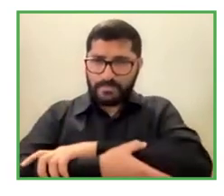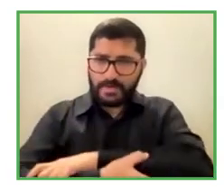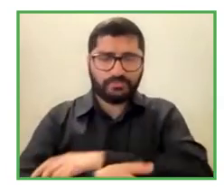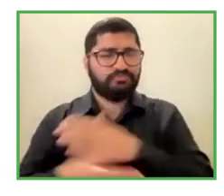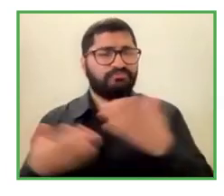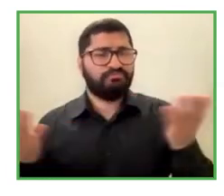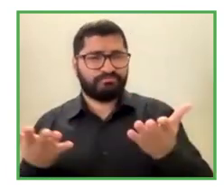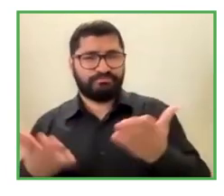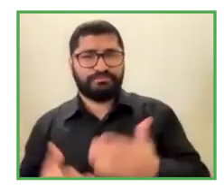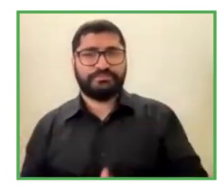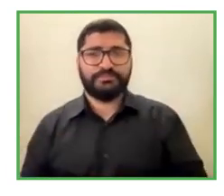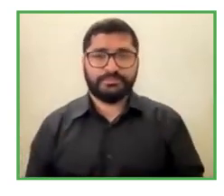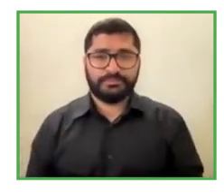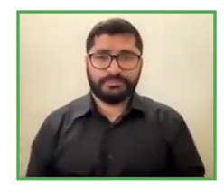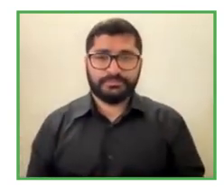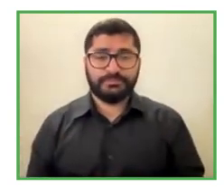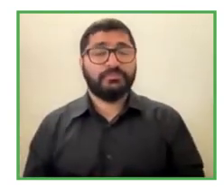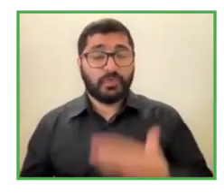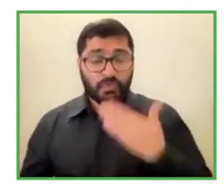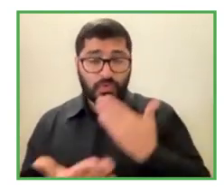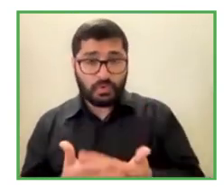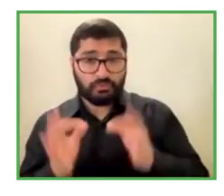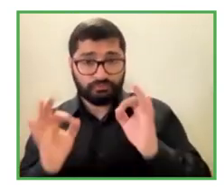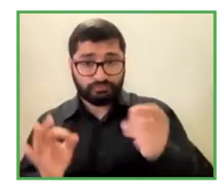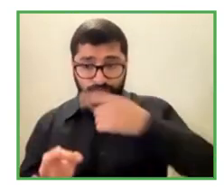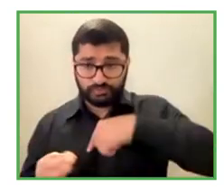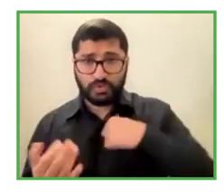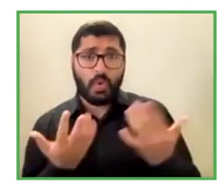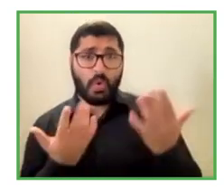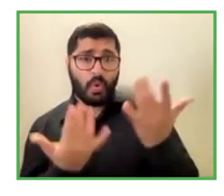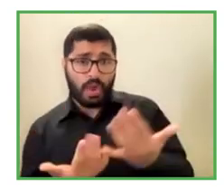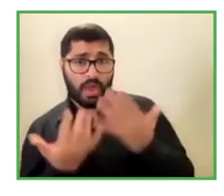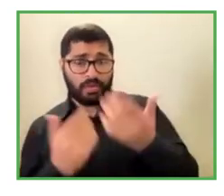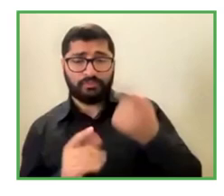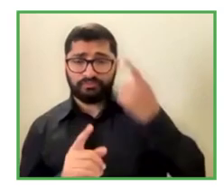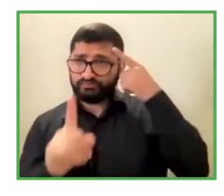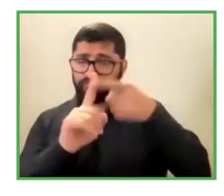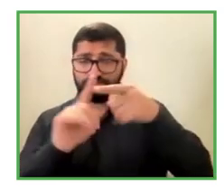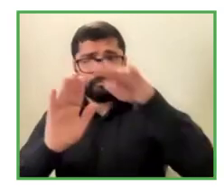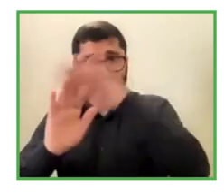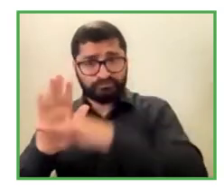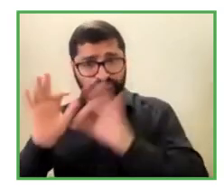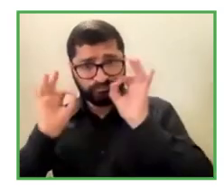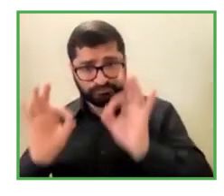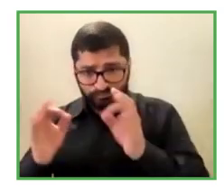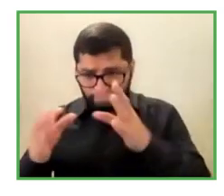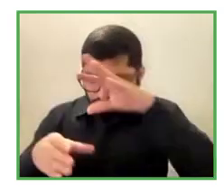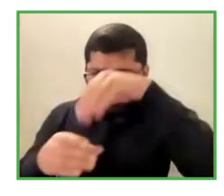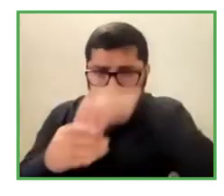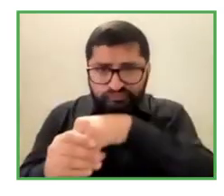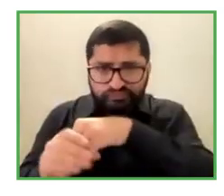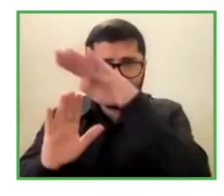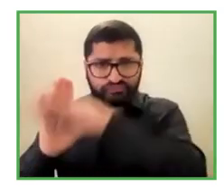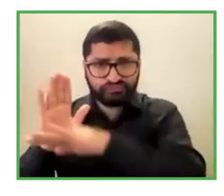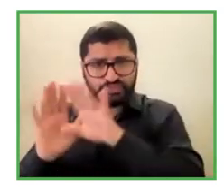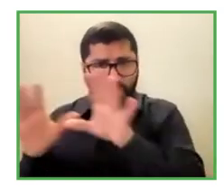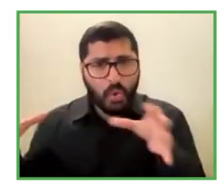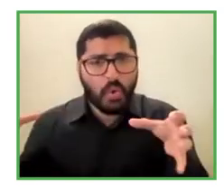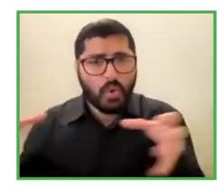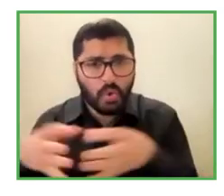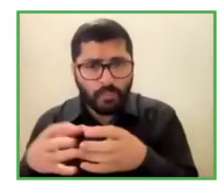Well, we hope that by creating competences in the teams,